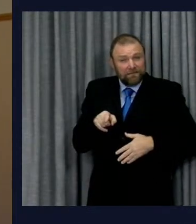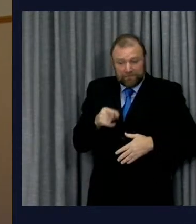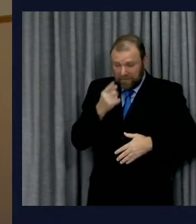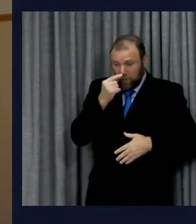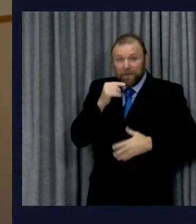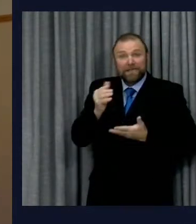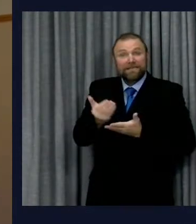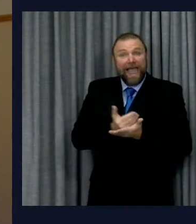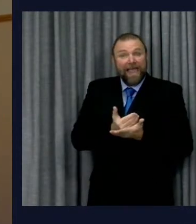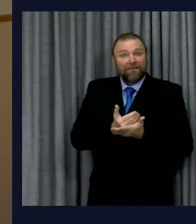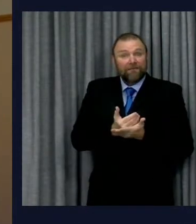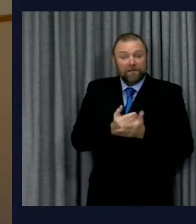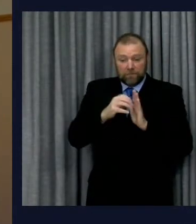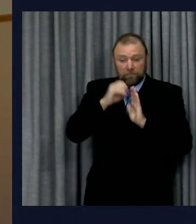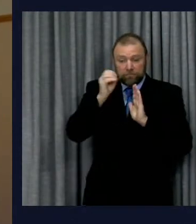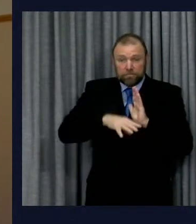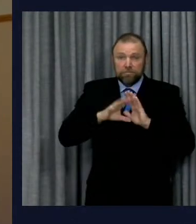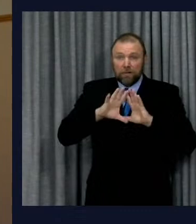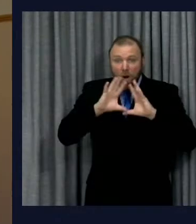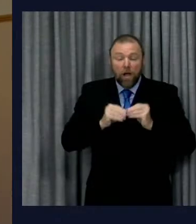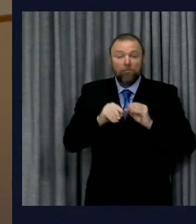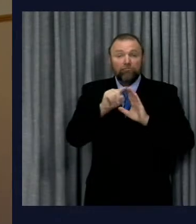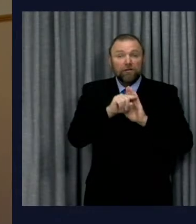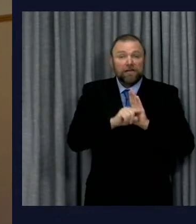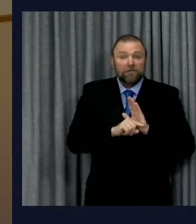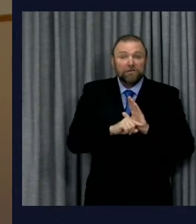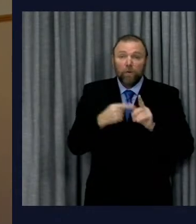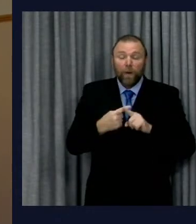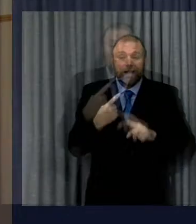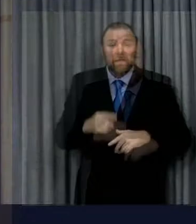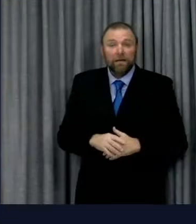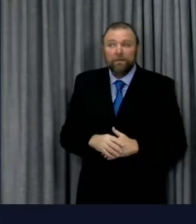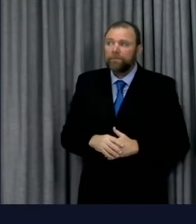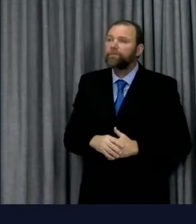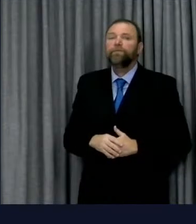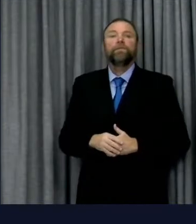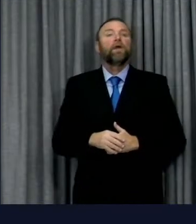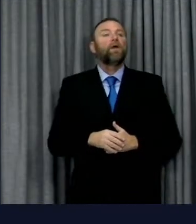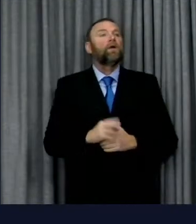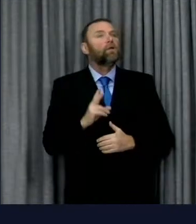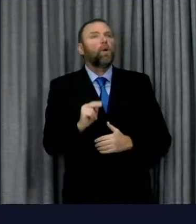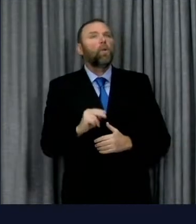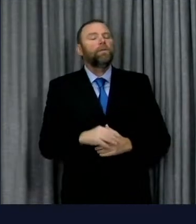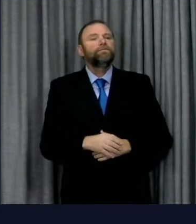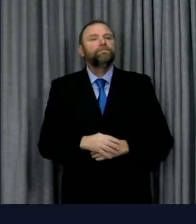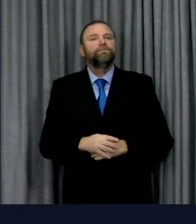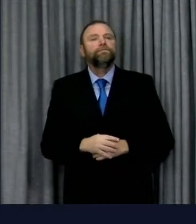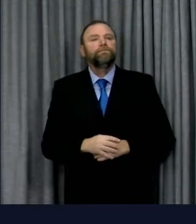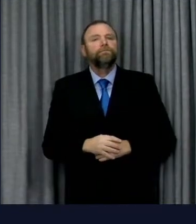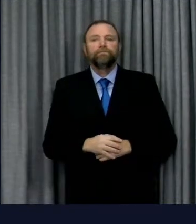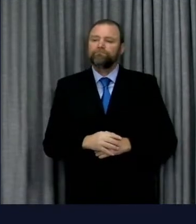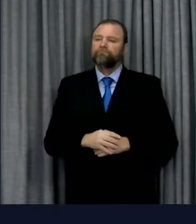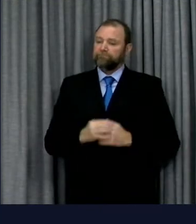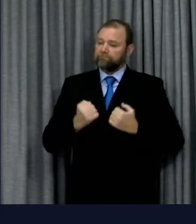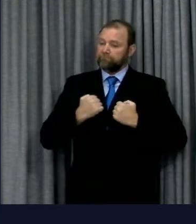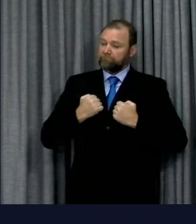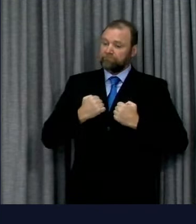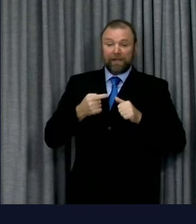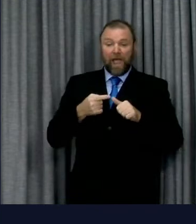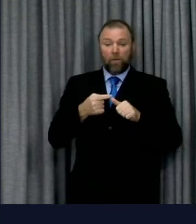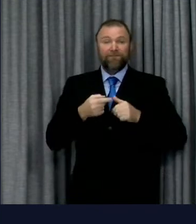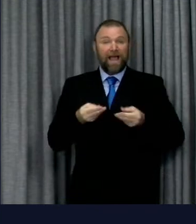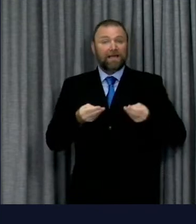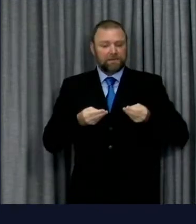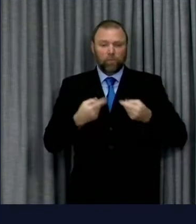be safe to ease more restrictions more quickly? No, the advice we have, and we published